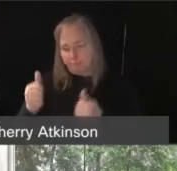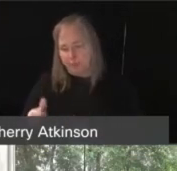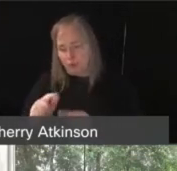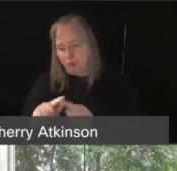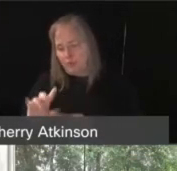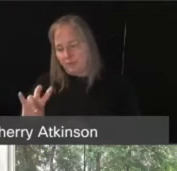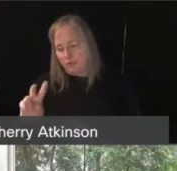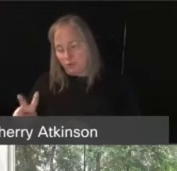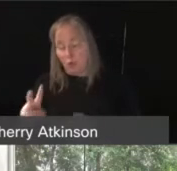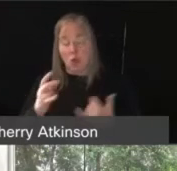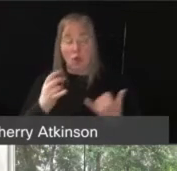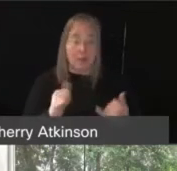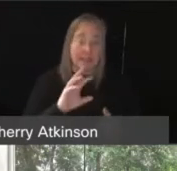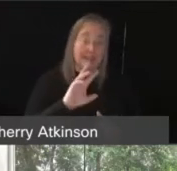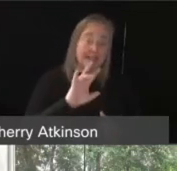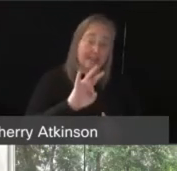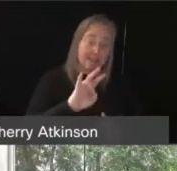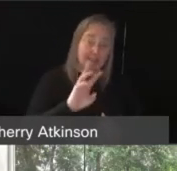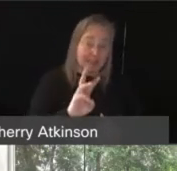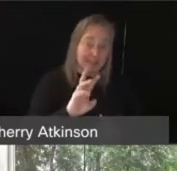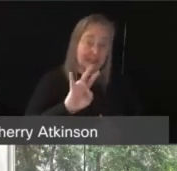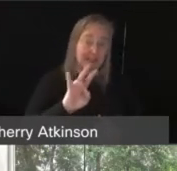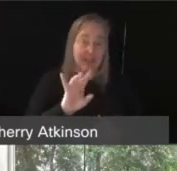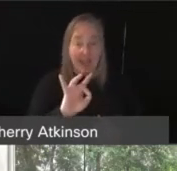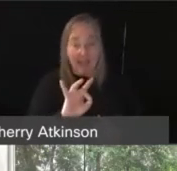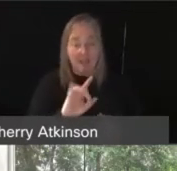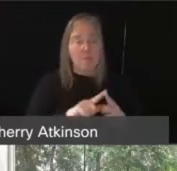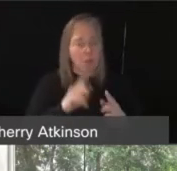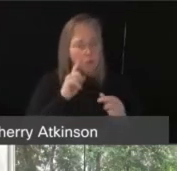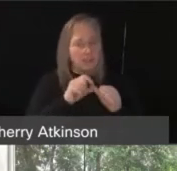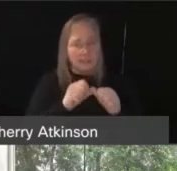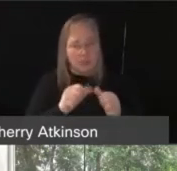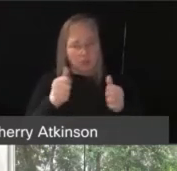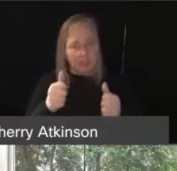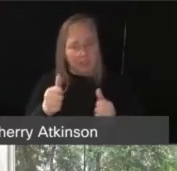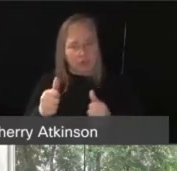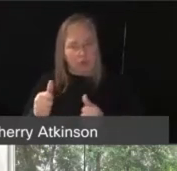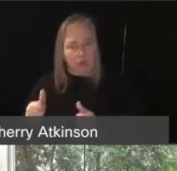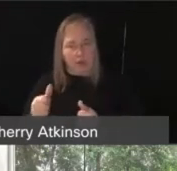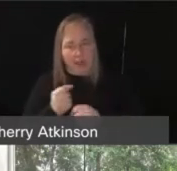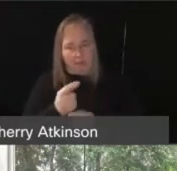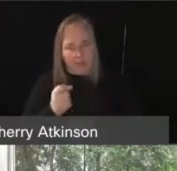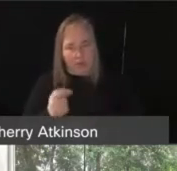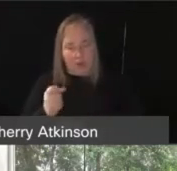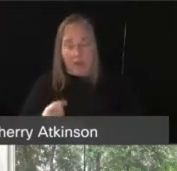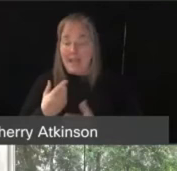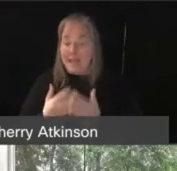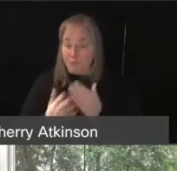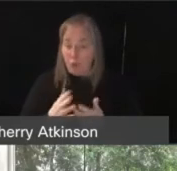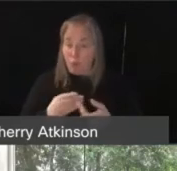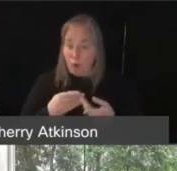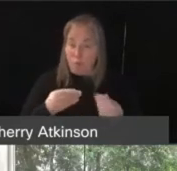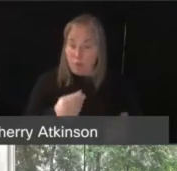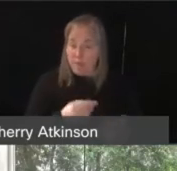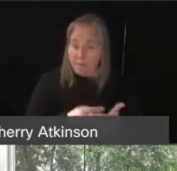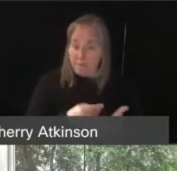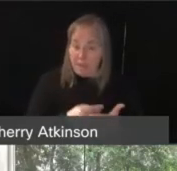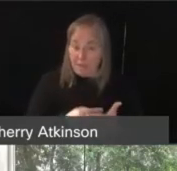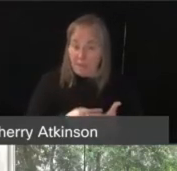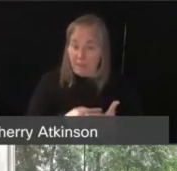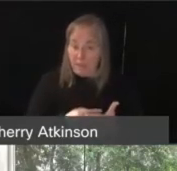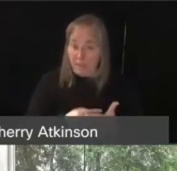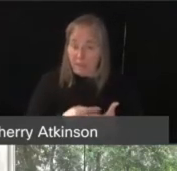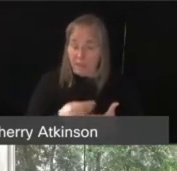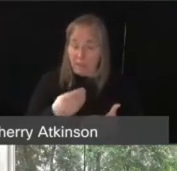76, 78, but it'll continue to deteriorate each year. And even though we're putting money into it, it's not to the level that we need